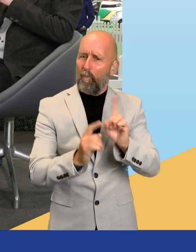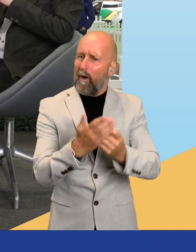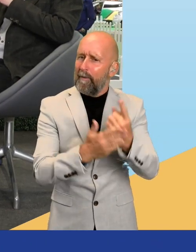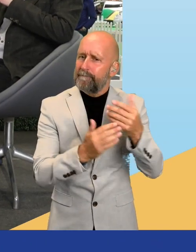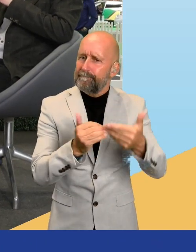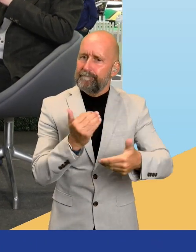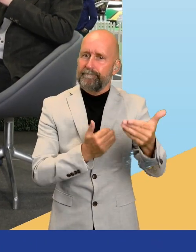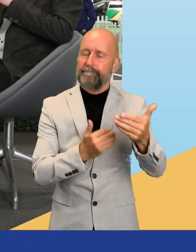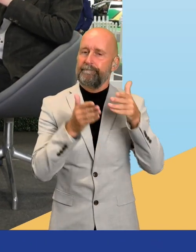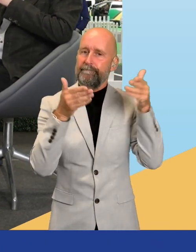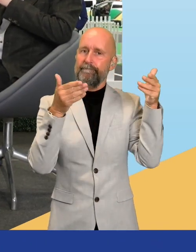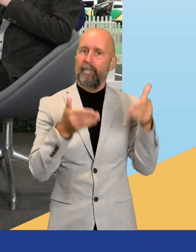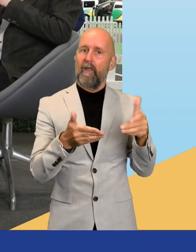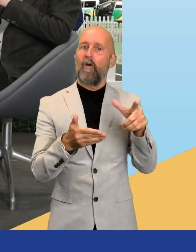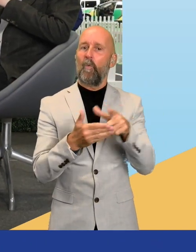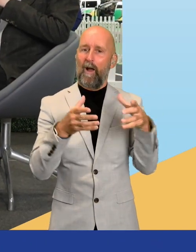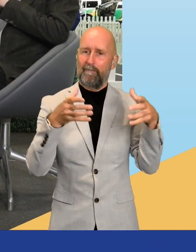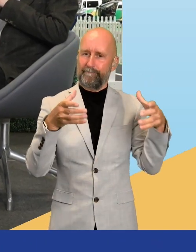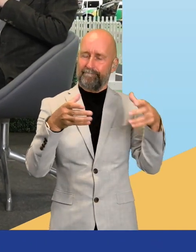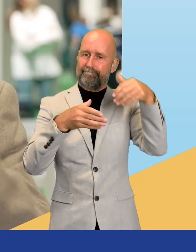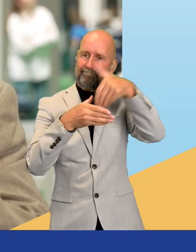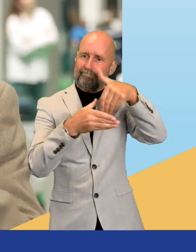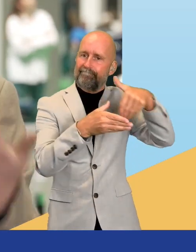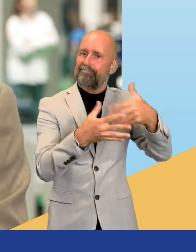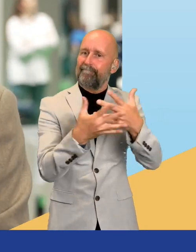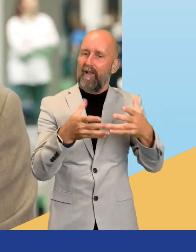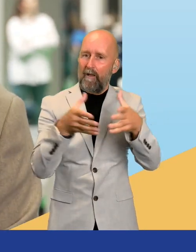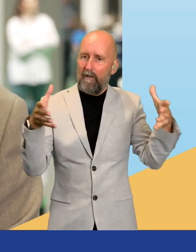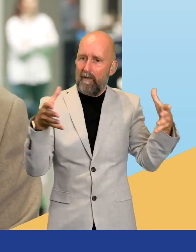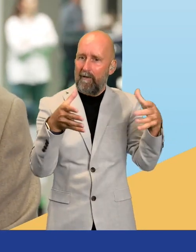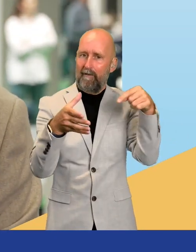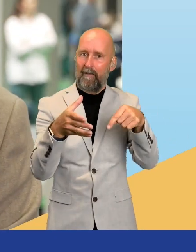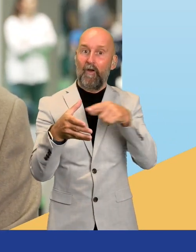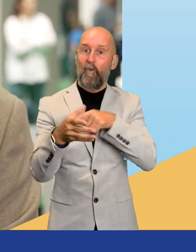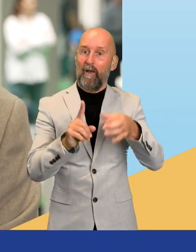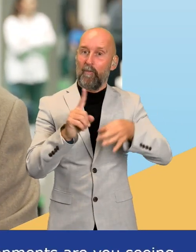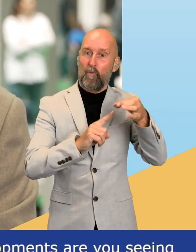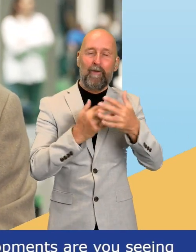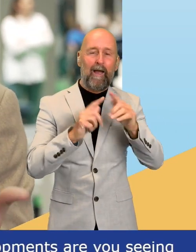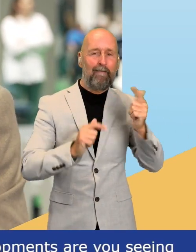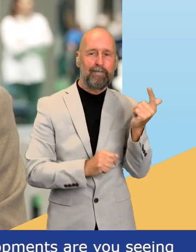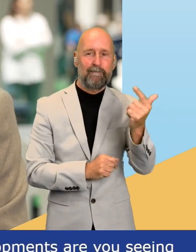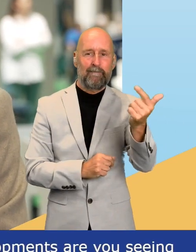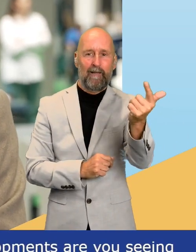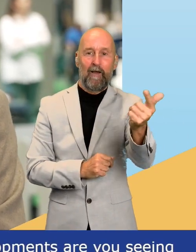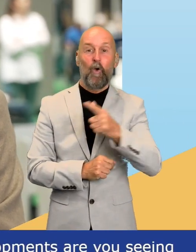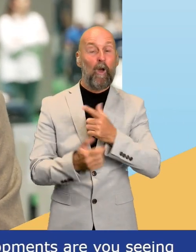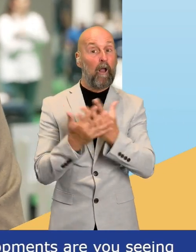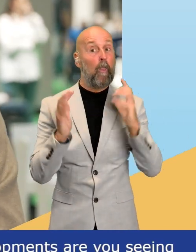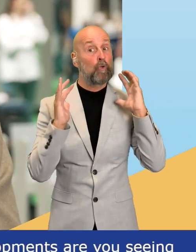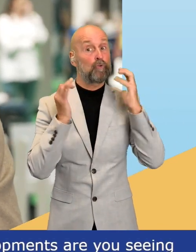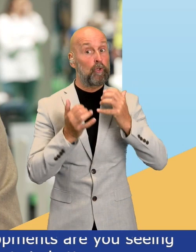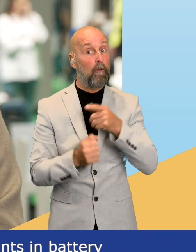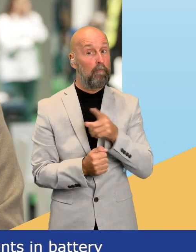are currently focused on energy density. So effectively, that's all about improving the range, which I know is a big concern of